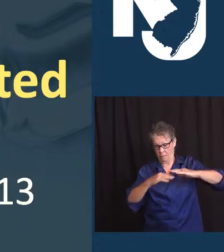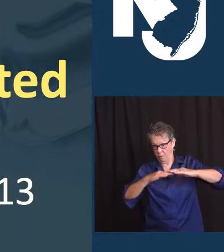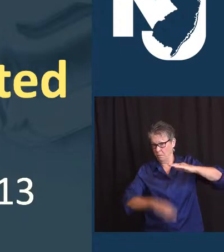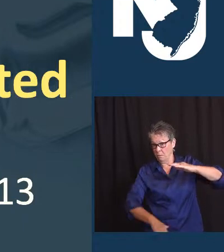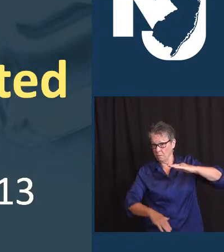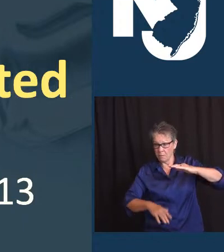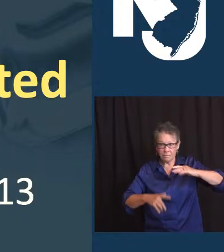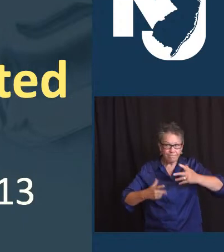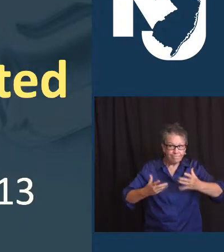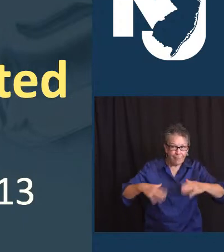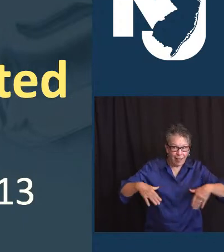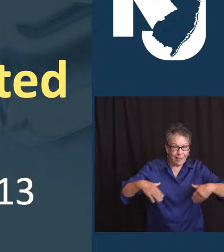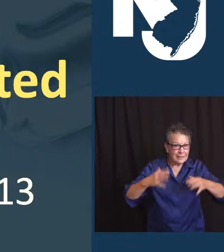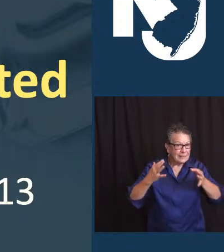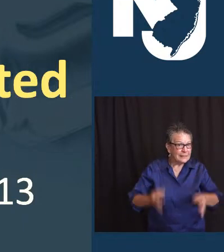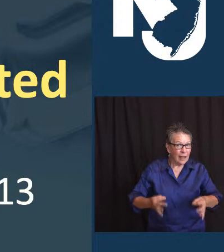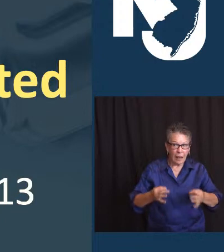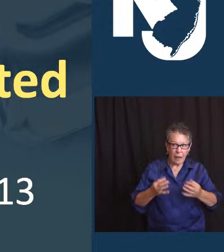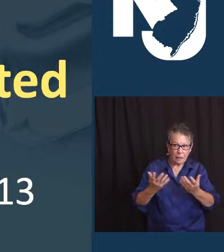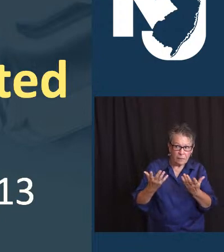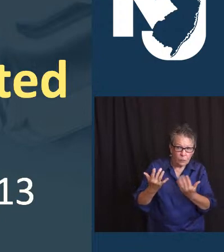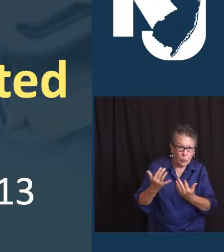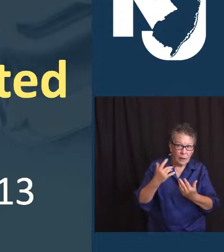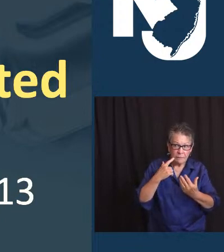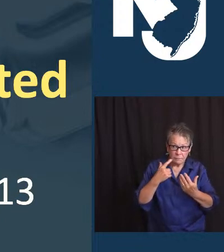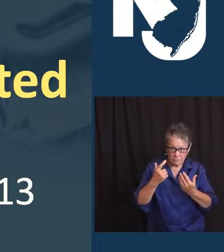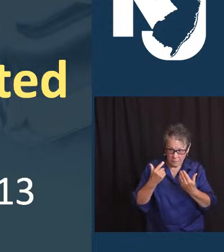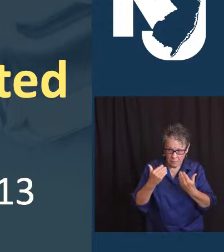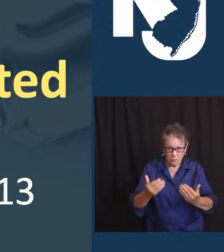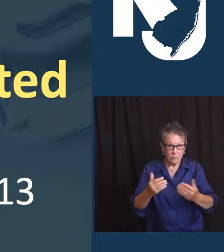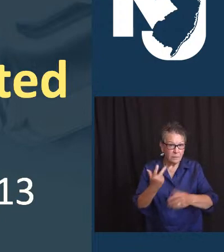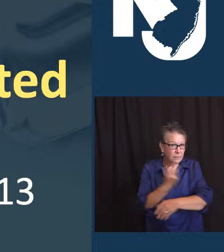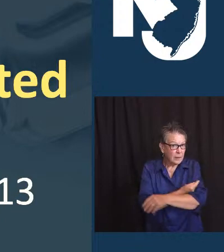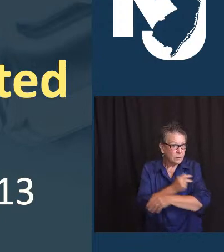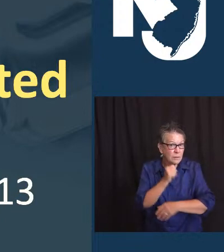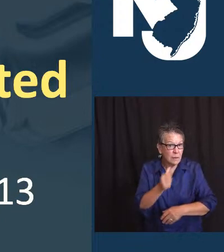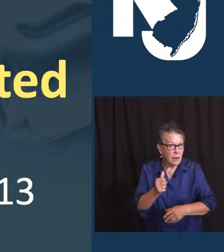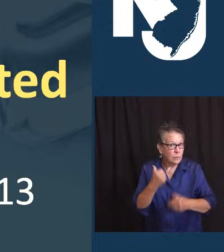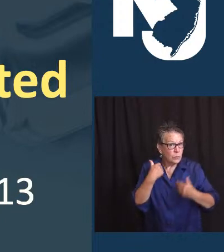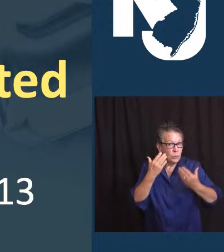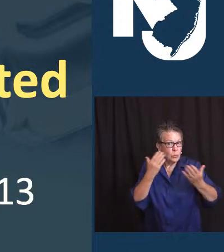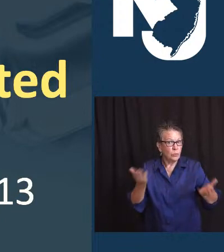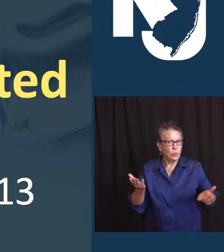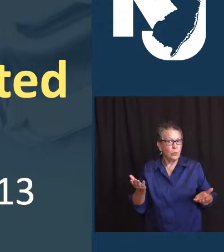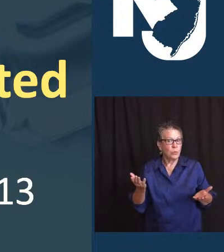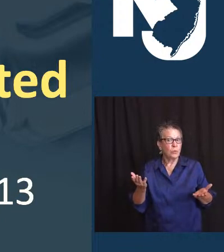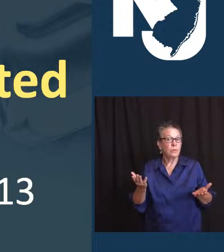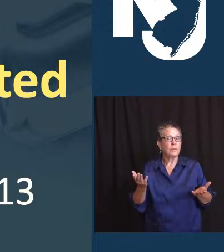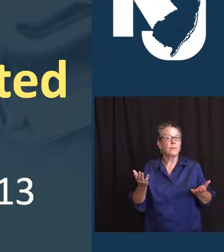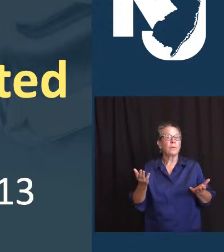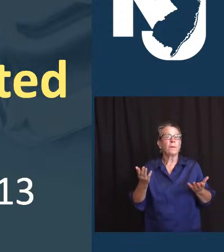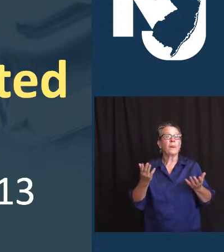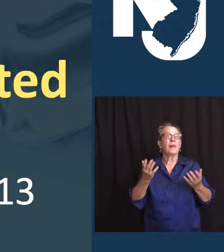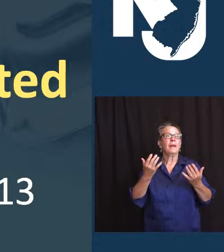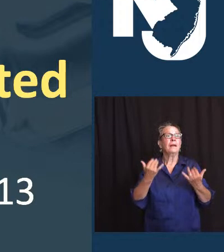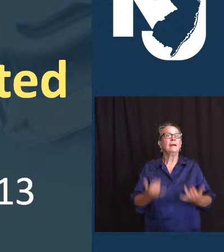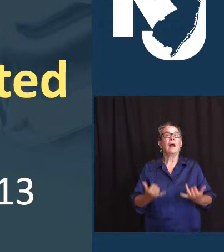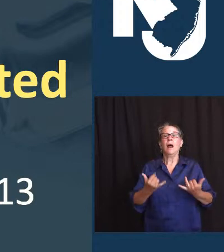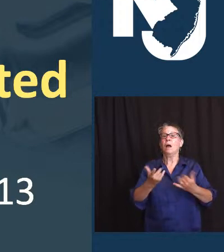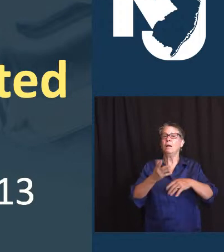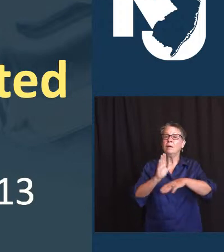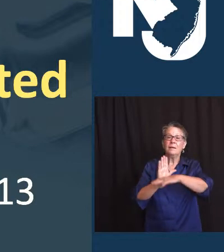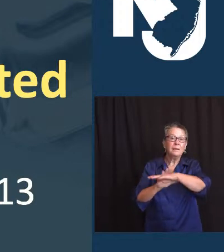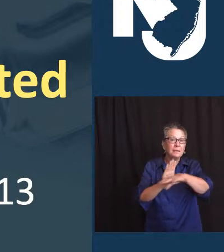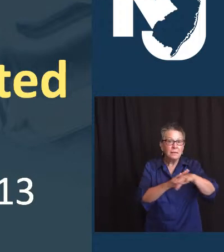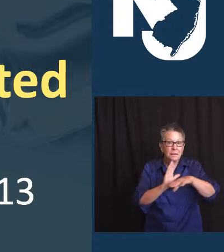nephew, a cousin, a neighbor, can then transmit this virus to you with potentially, sadly, deadly consequences.